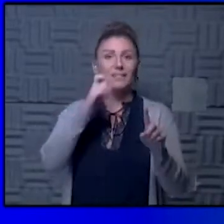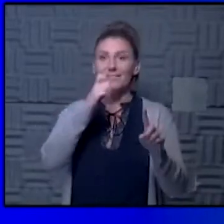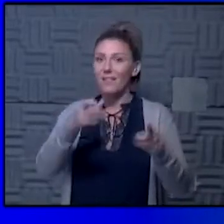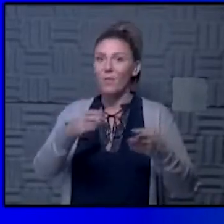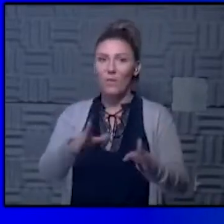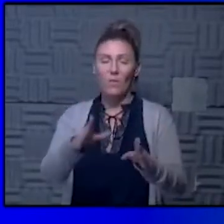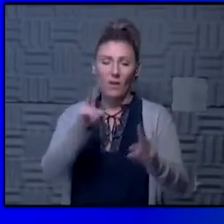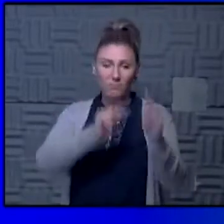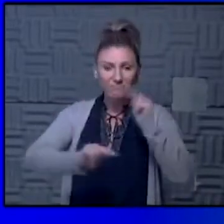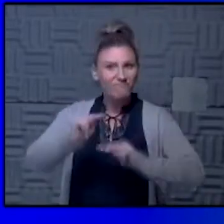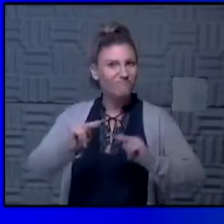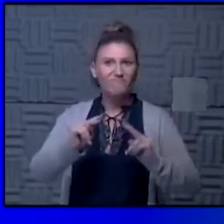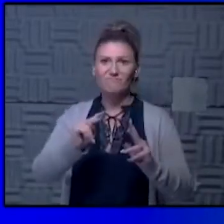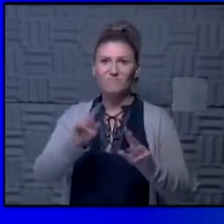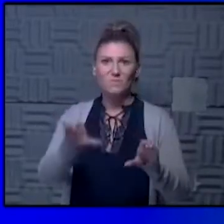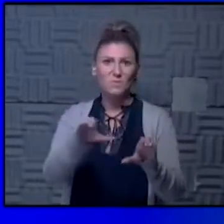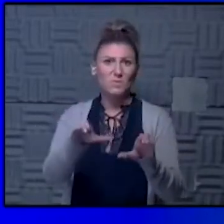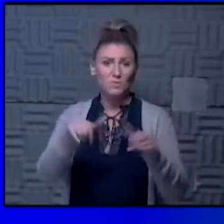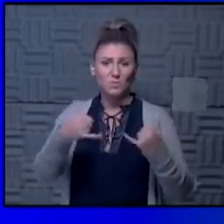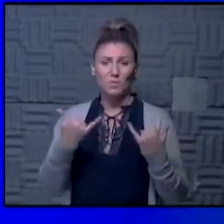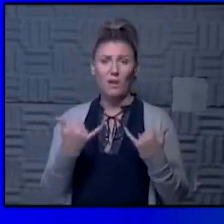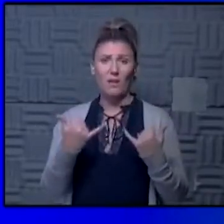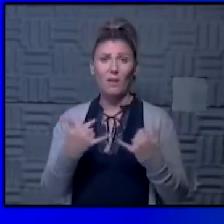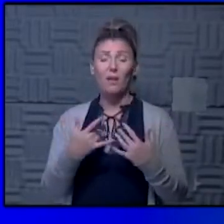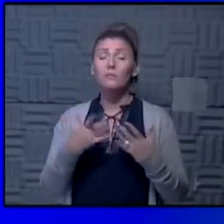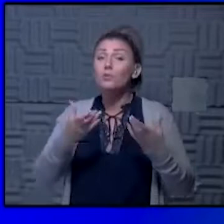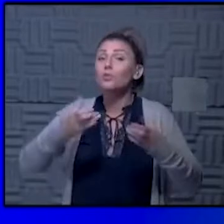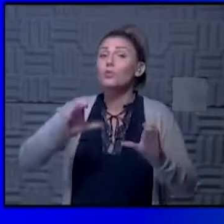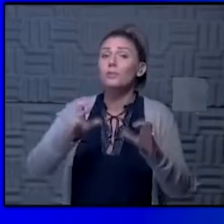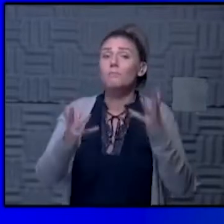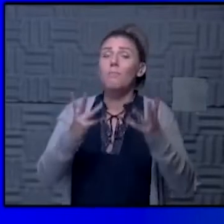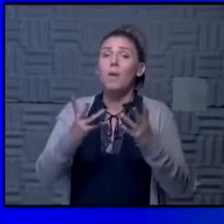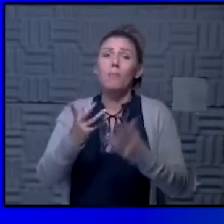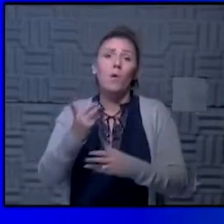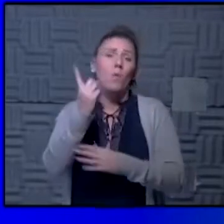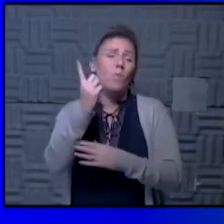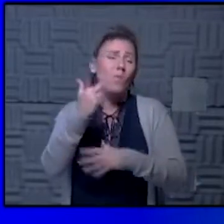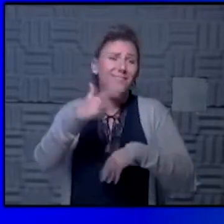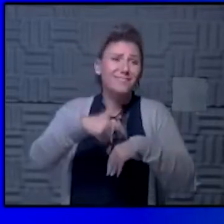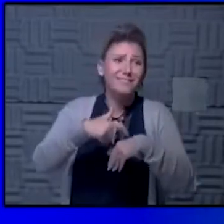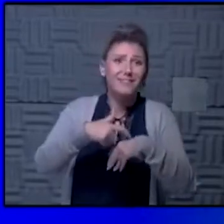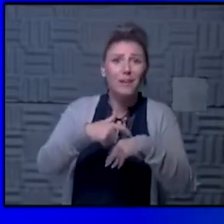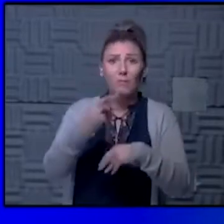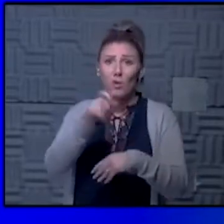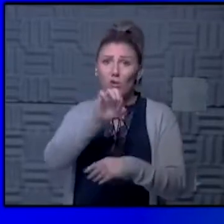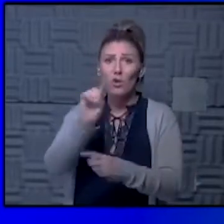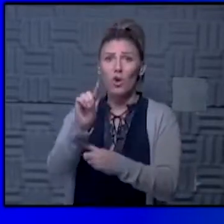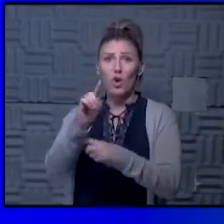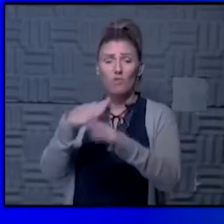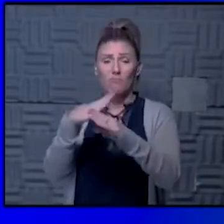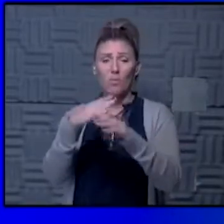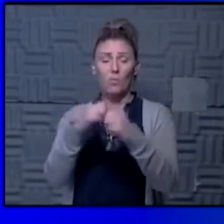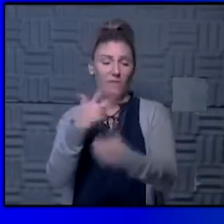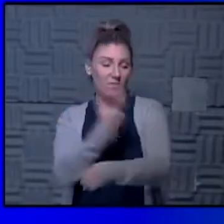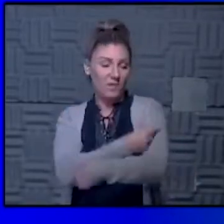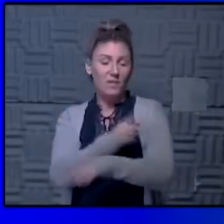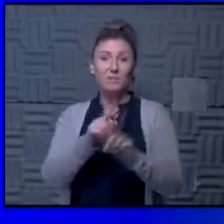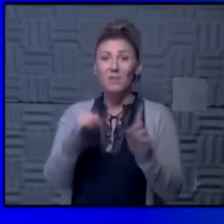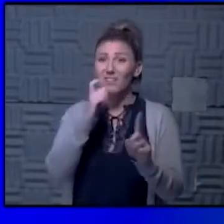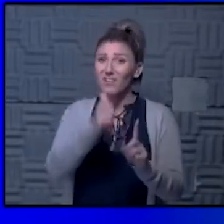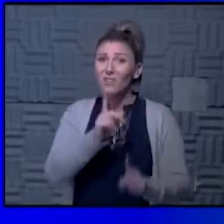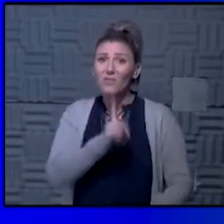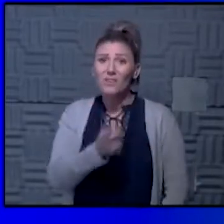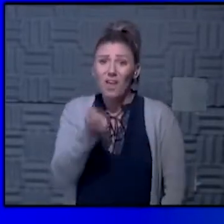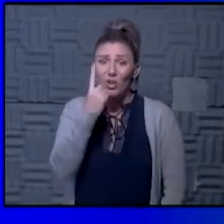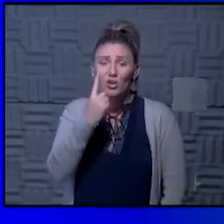go in this point. There is a chance we can get some sort of herd immunity, maybe with vaccination, but we don't really understand